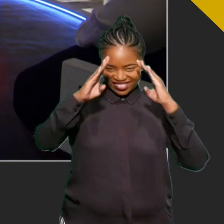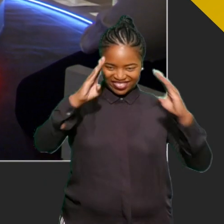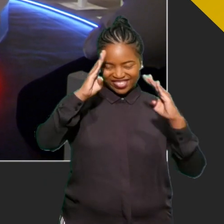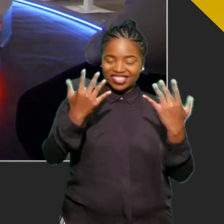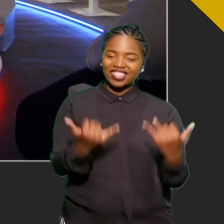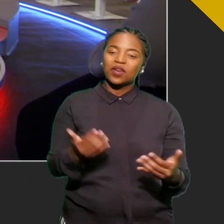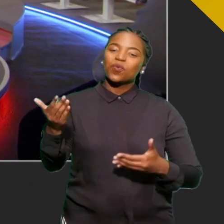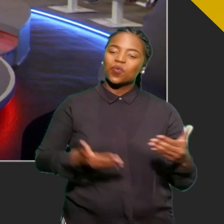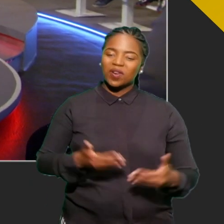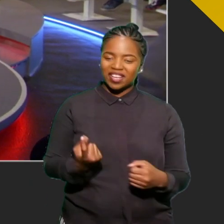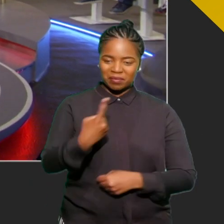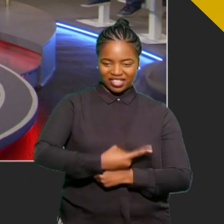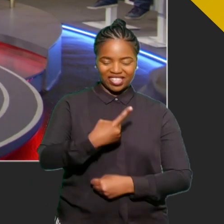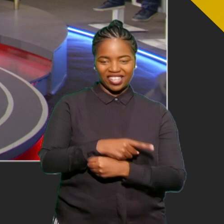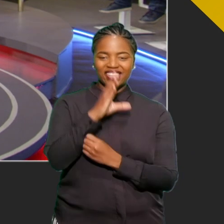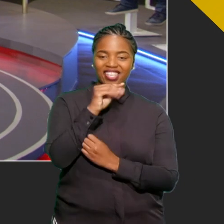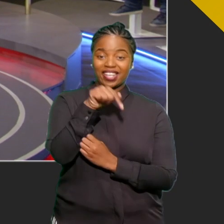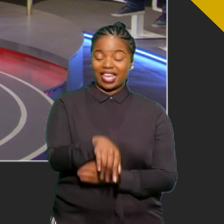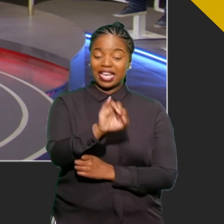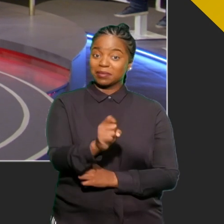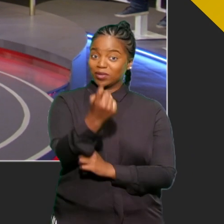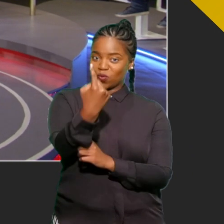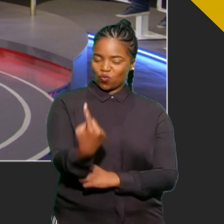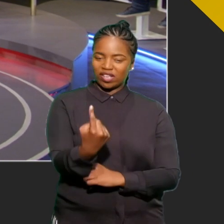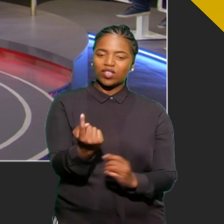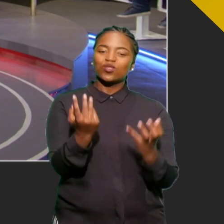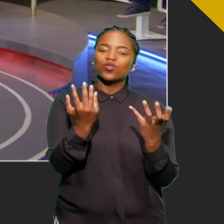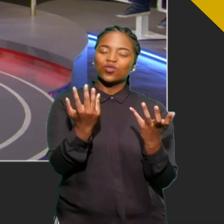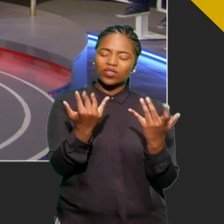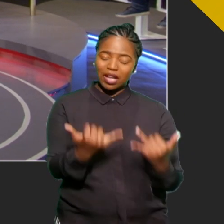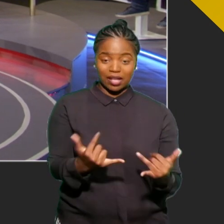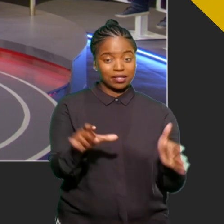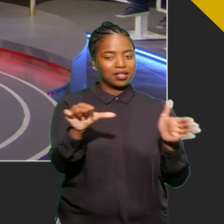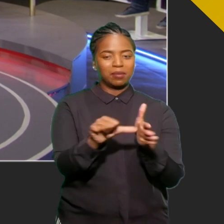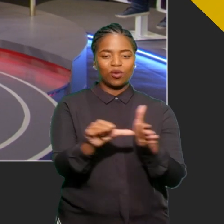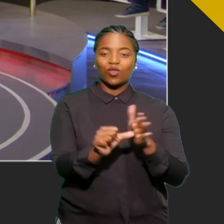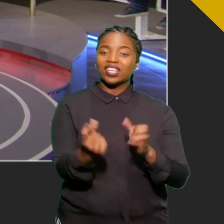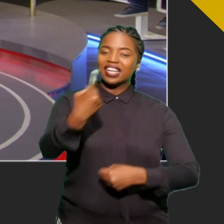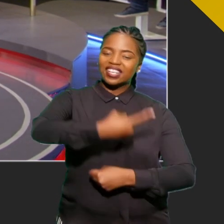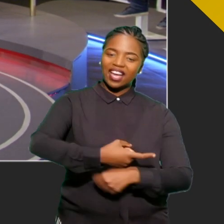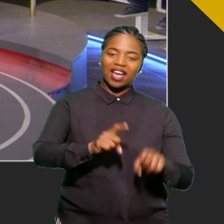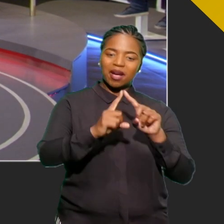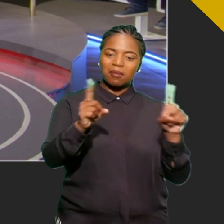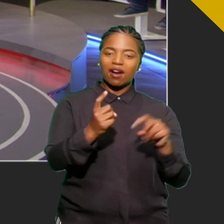Makaya, and welcome to another episode of Daily Thetha Lago SABC One. It's a daring one, it's a very important one, but also